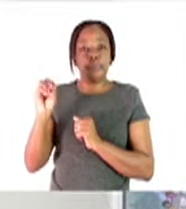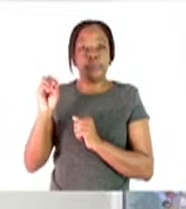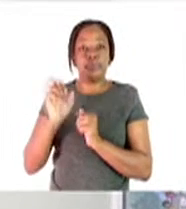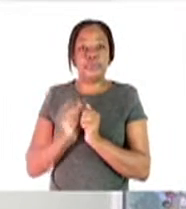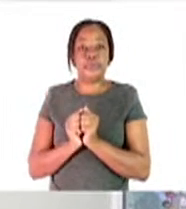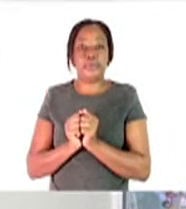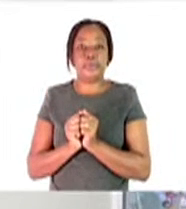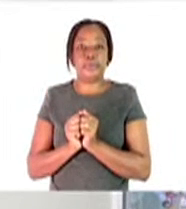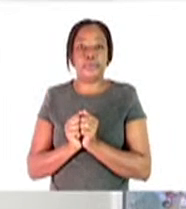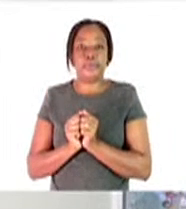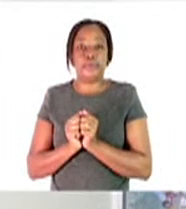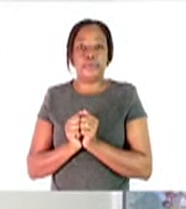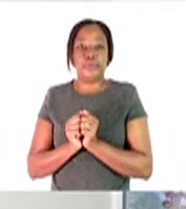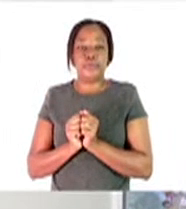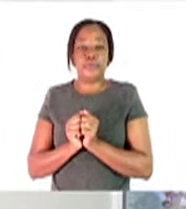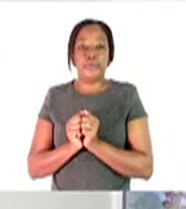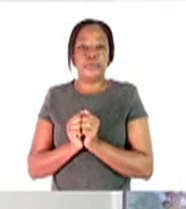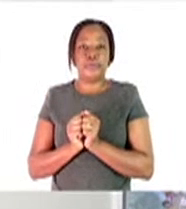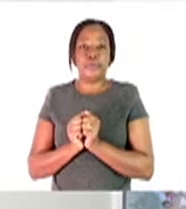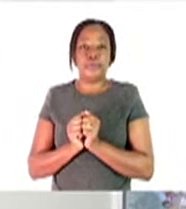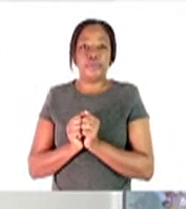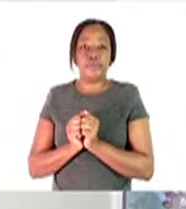yourself on the COVID-19.